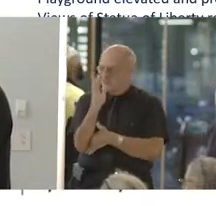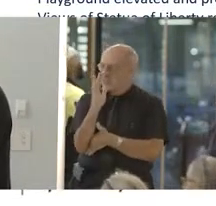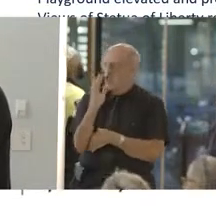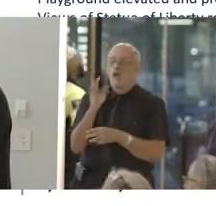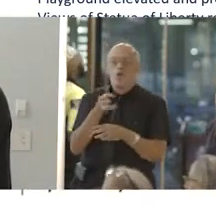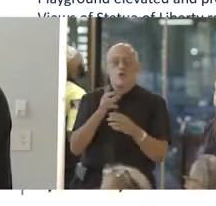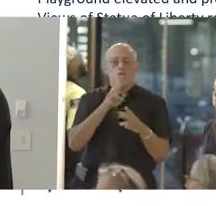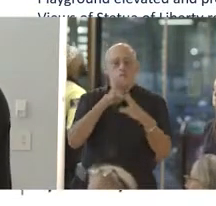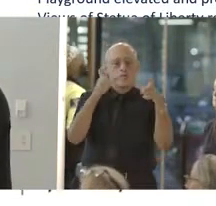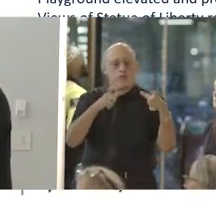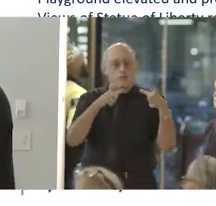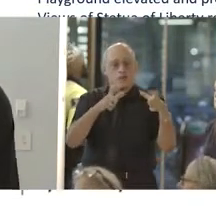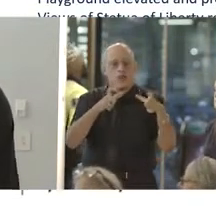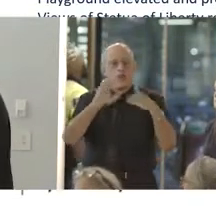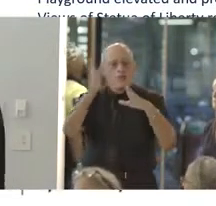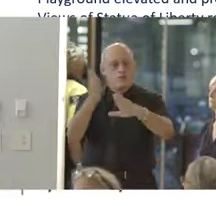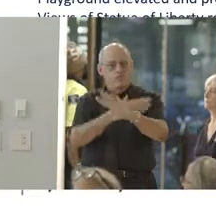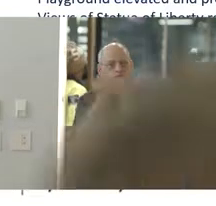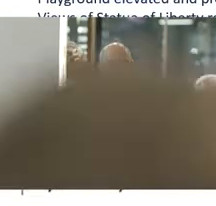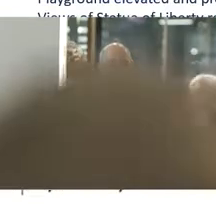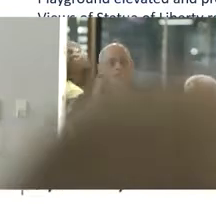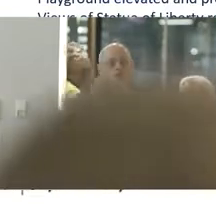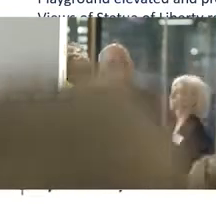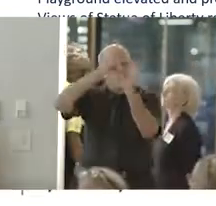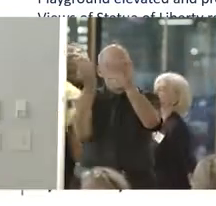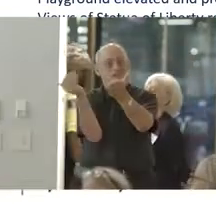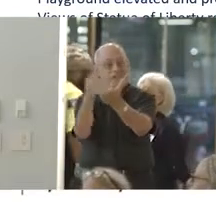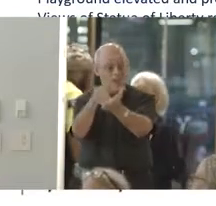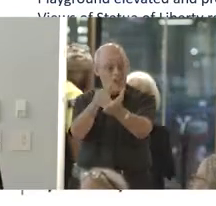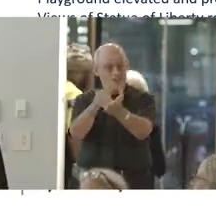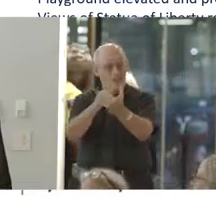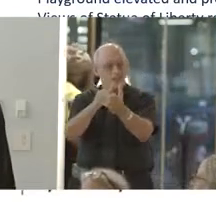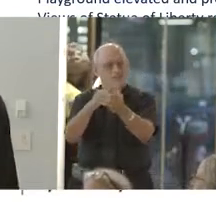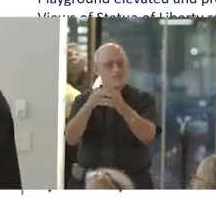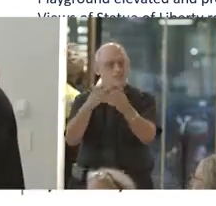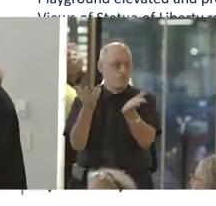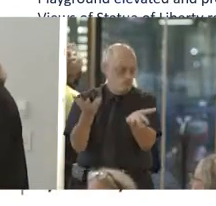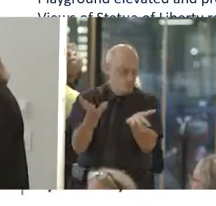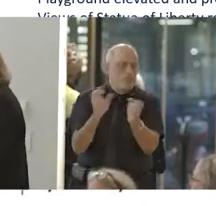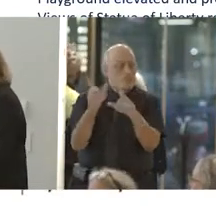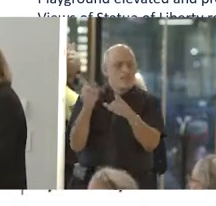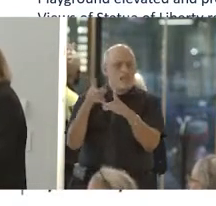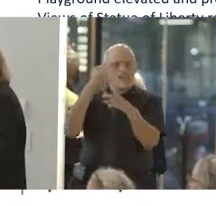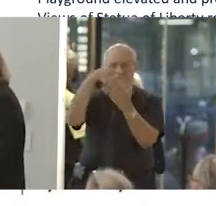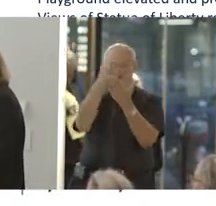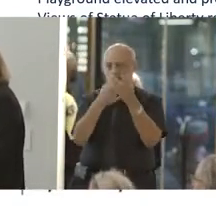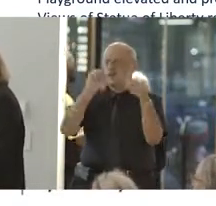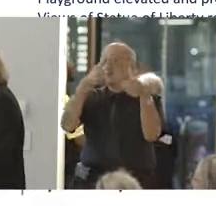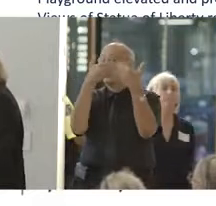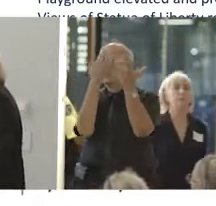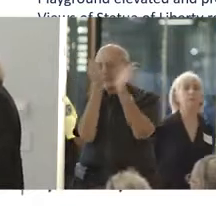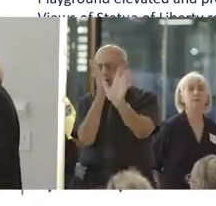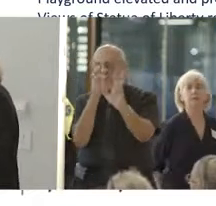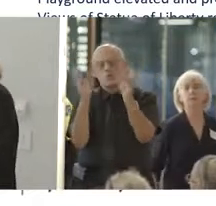pond is reconstructed, redesigned, but it could be reinterpreted in a similar vein. So again, this isn't a design proposal, it's